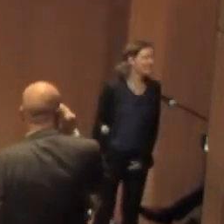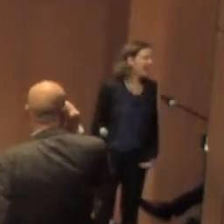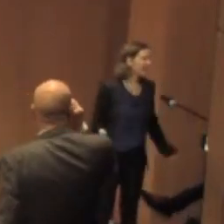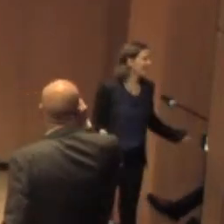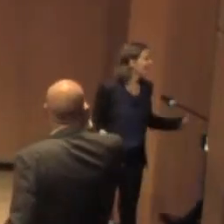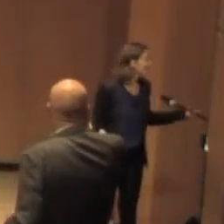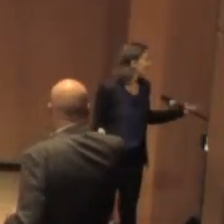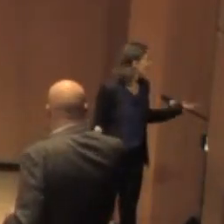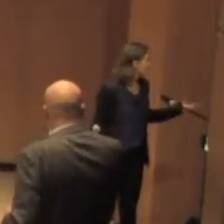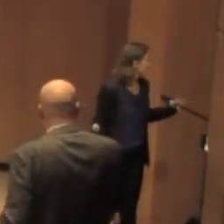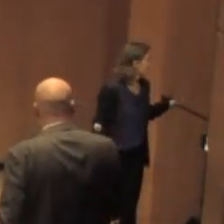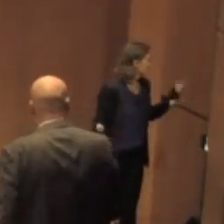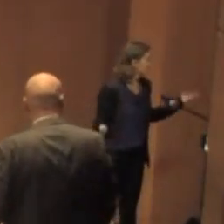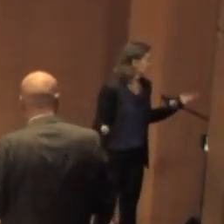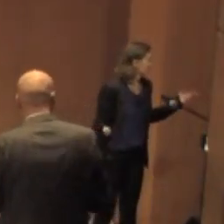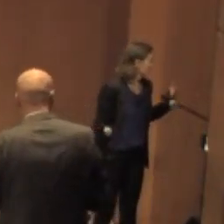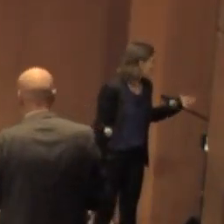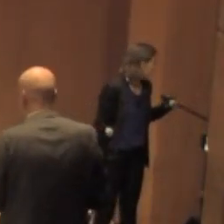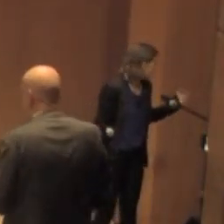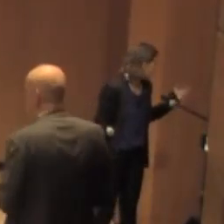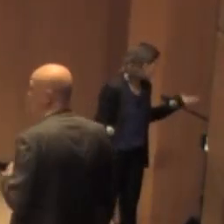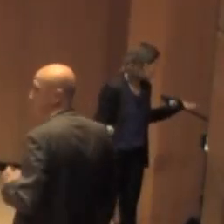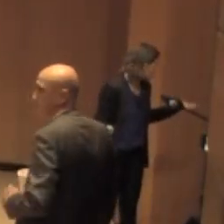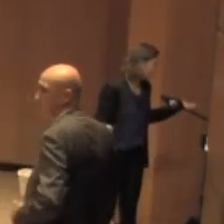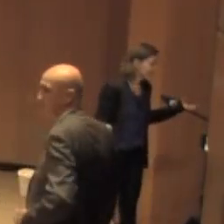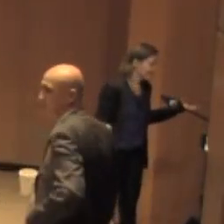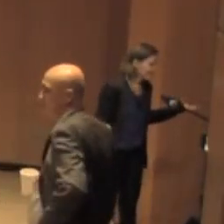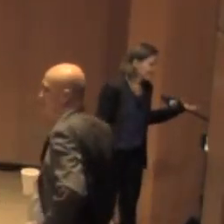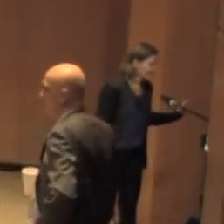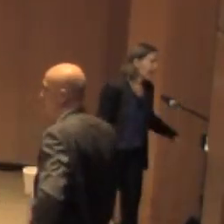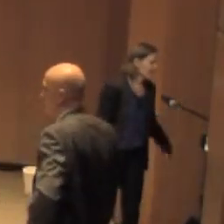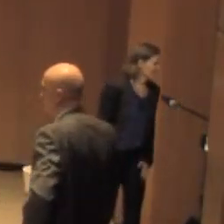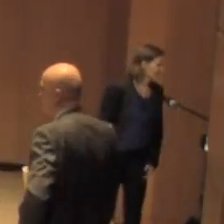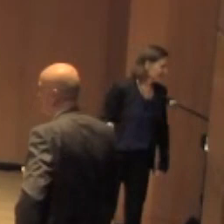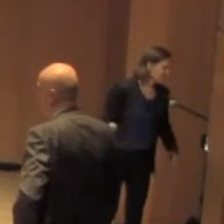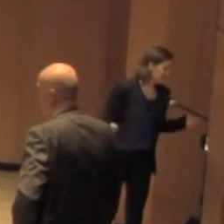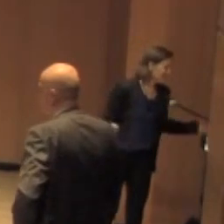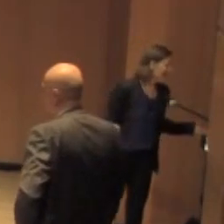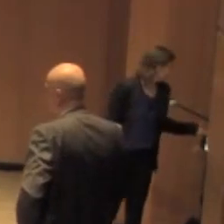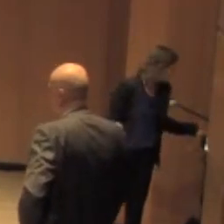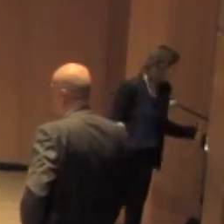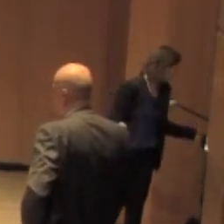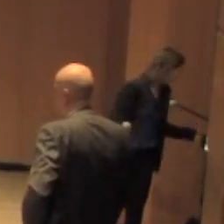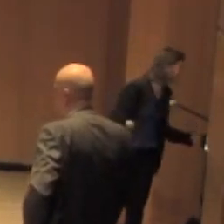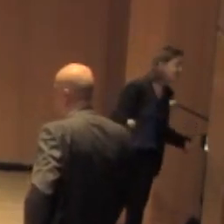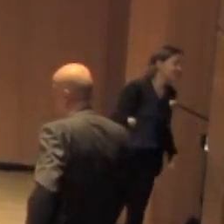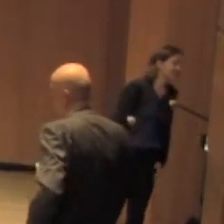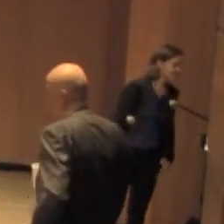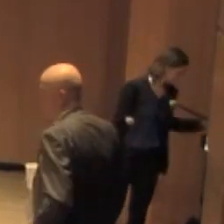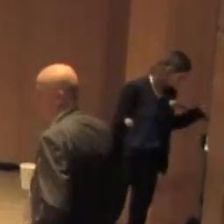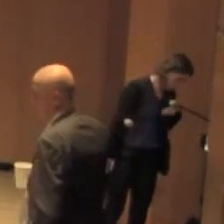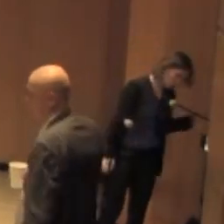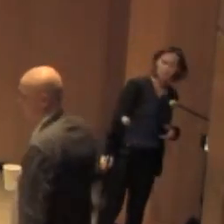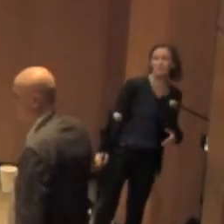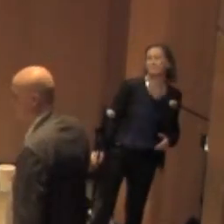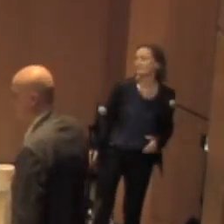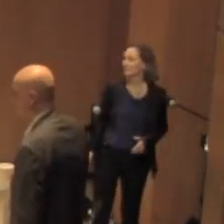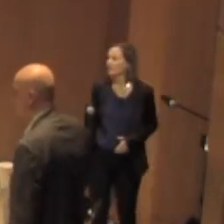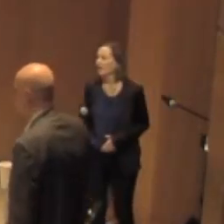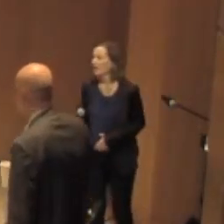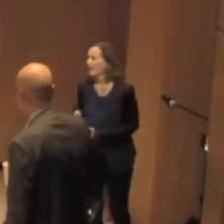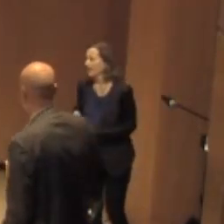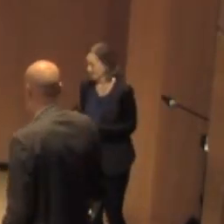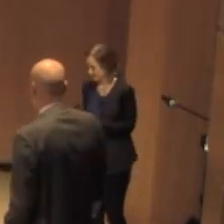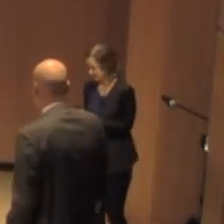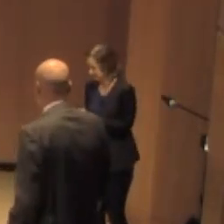so first play I was paranoid that you know they would be able to hear me so I was kind of like I